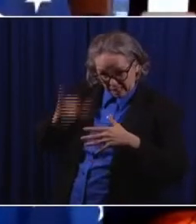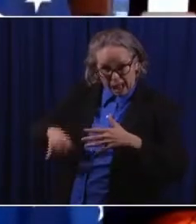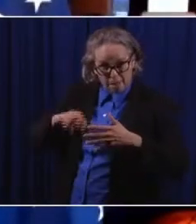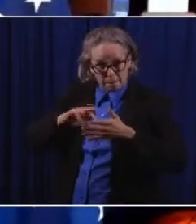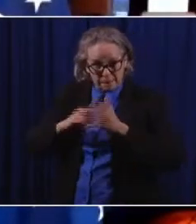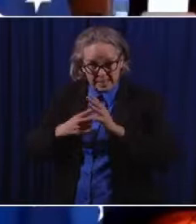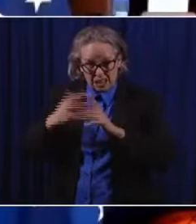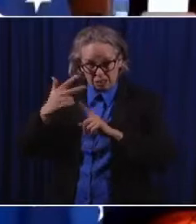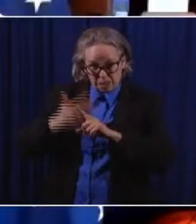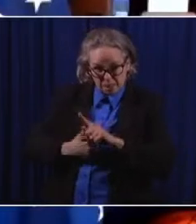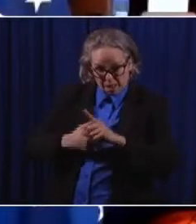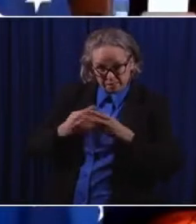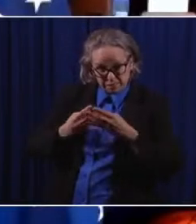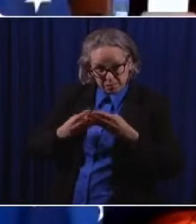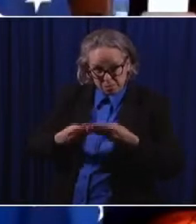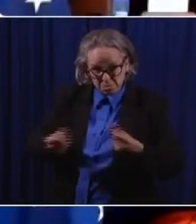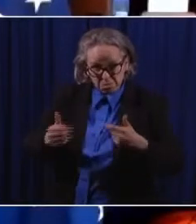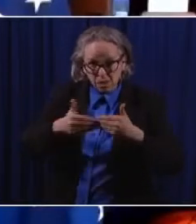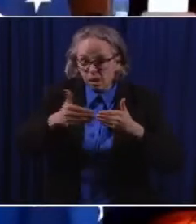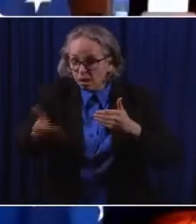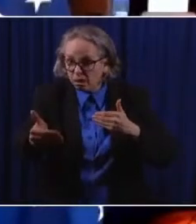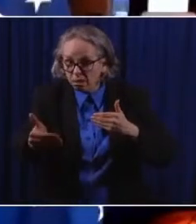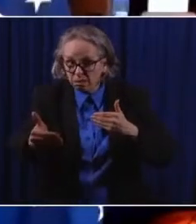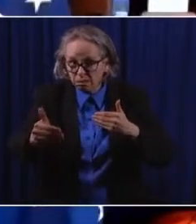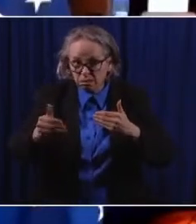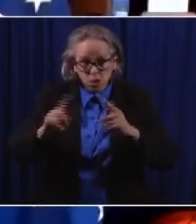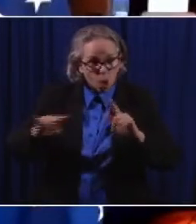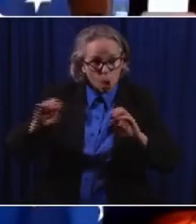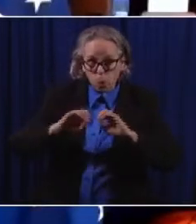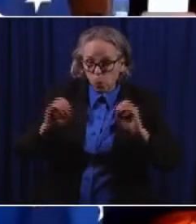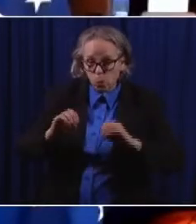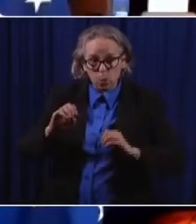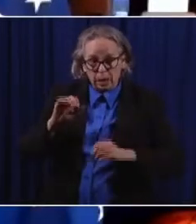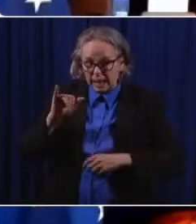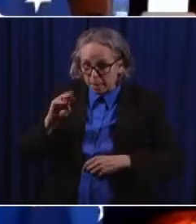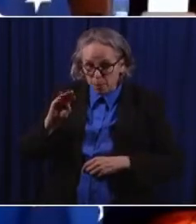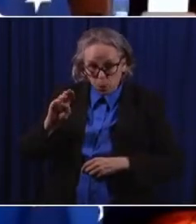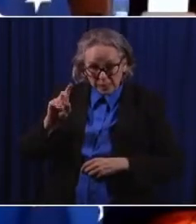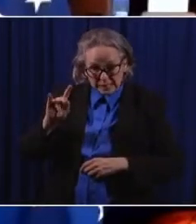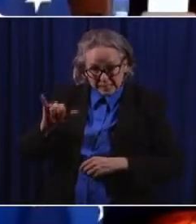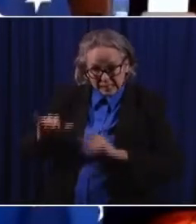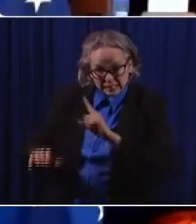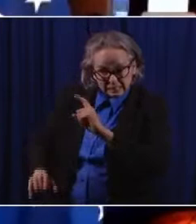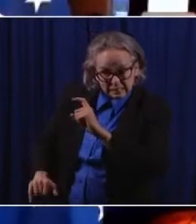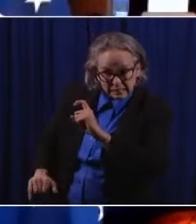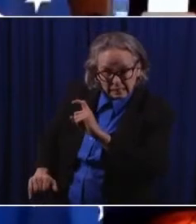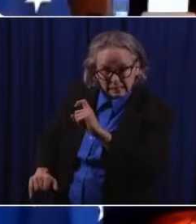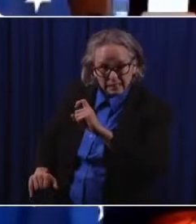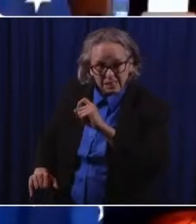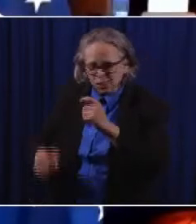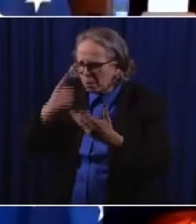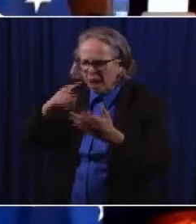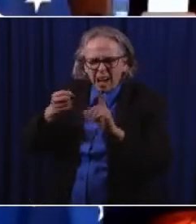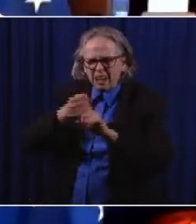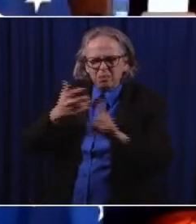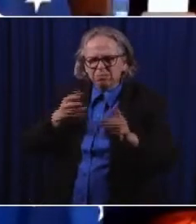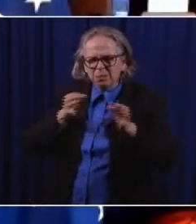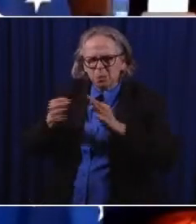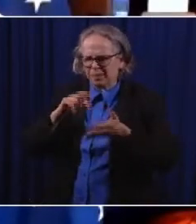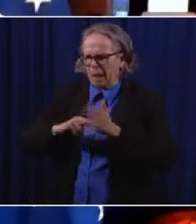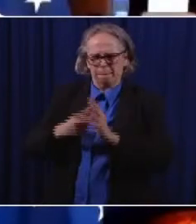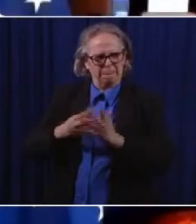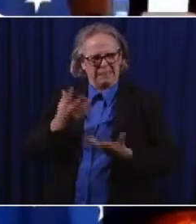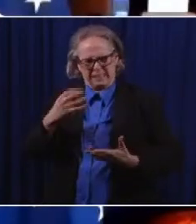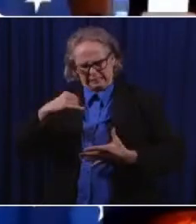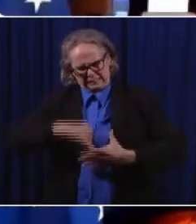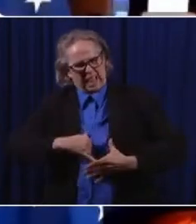that they still don't have some type of immunity that we would expect. So to give us a feel for what that means in terms of antibodies and immunity